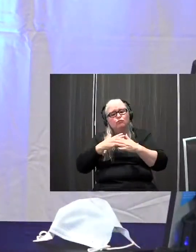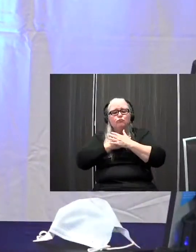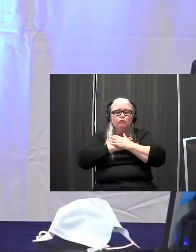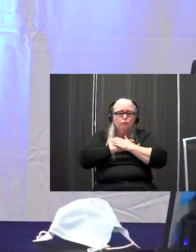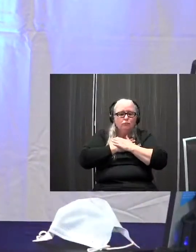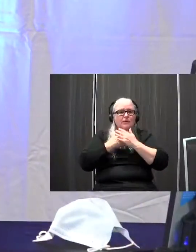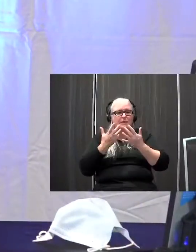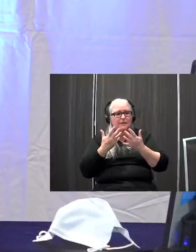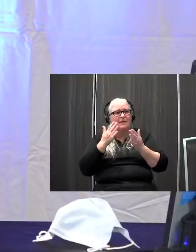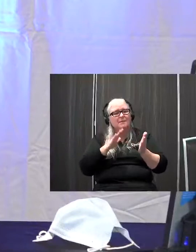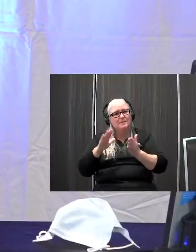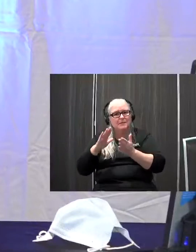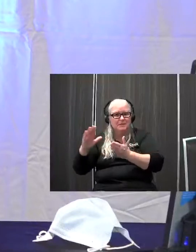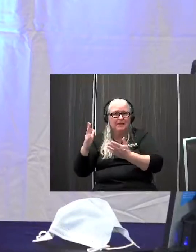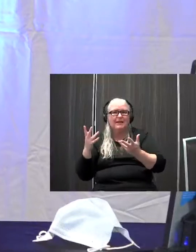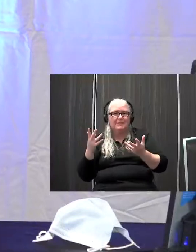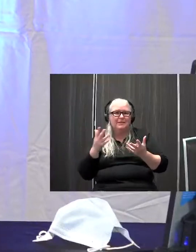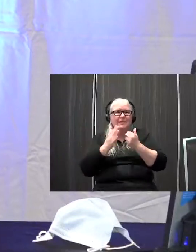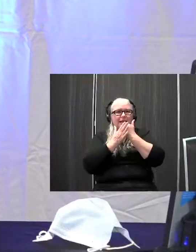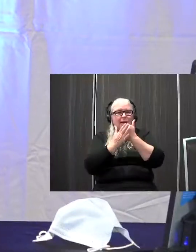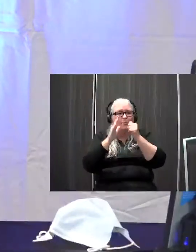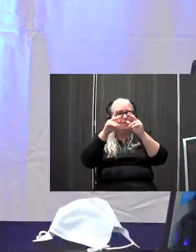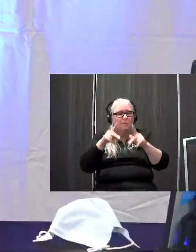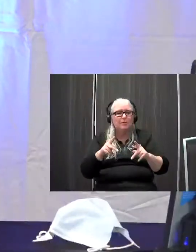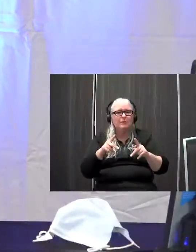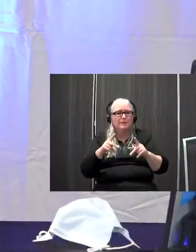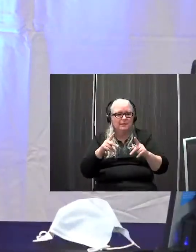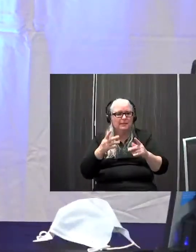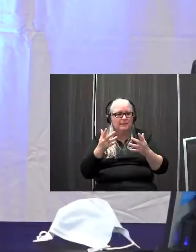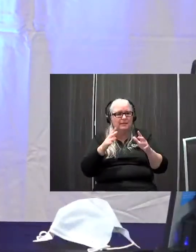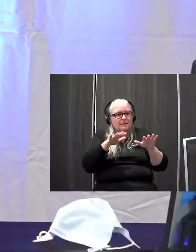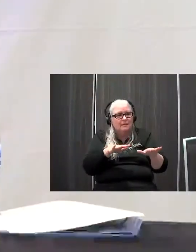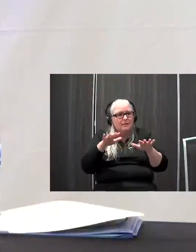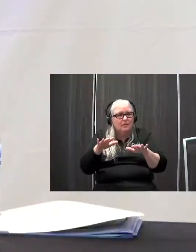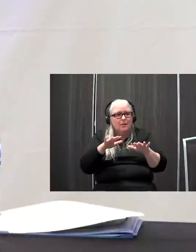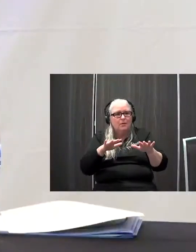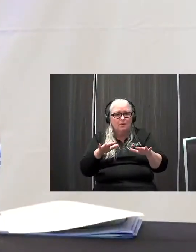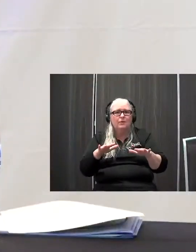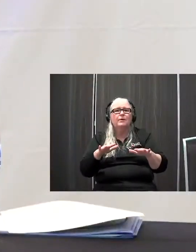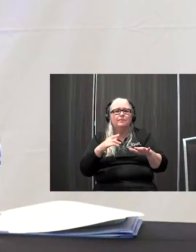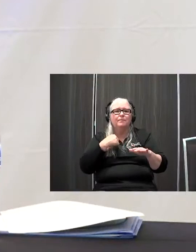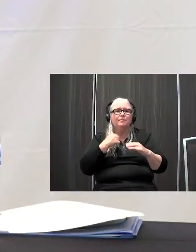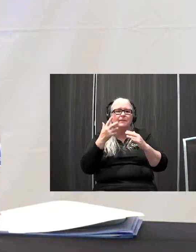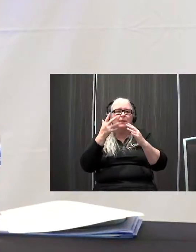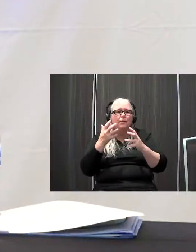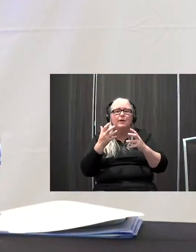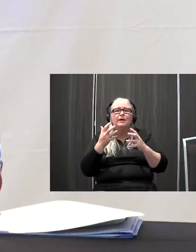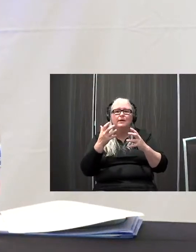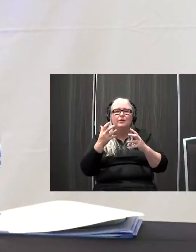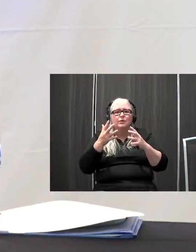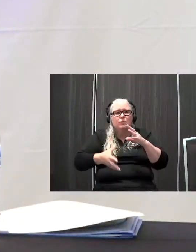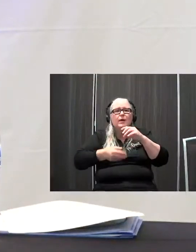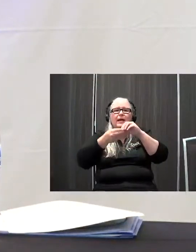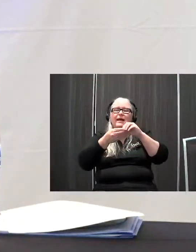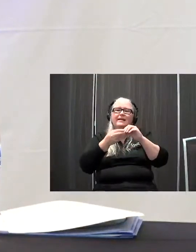across the day to try to help the person be sort of at a lower level of arousal. And then I was going to add too, and it sounds like this child